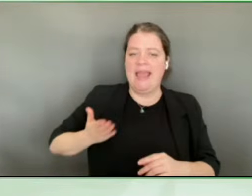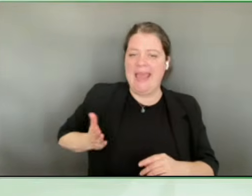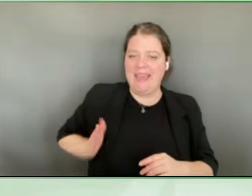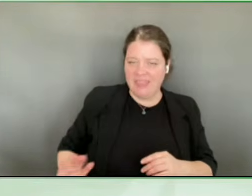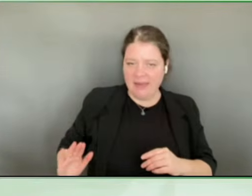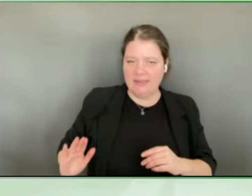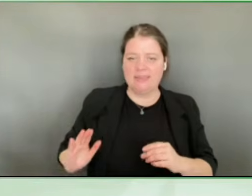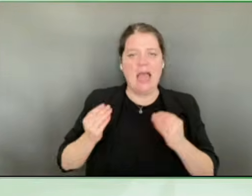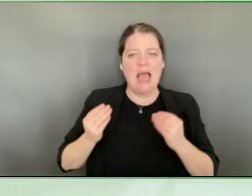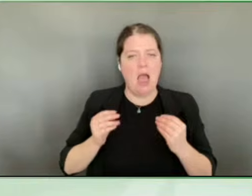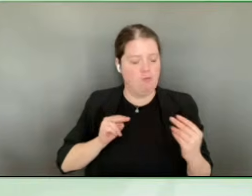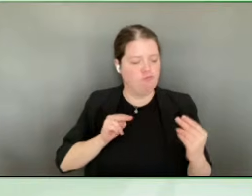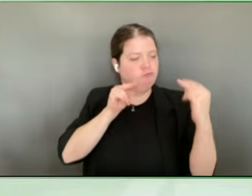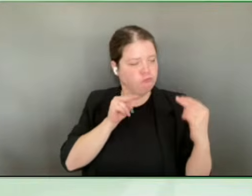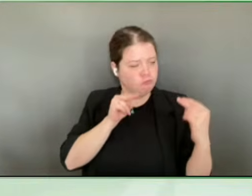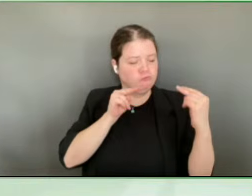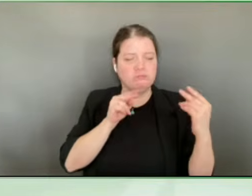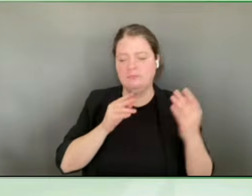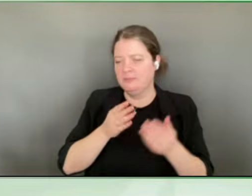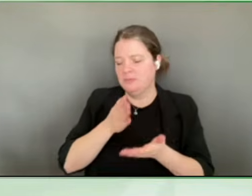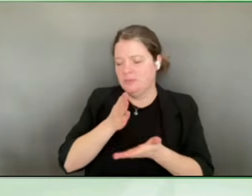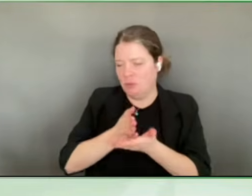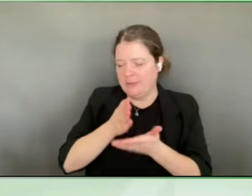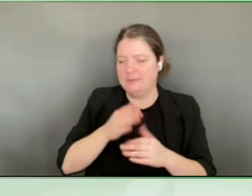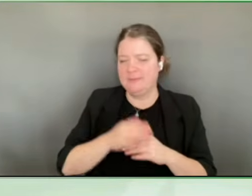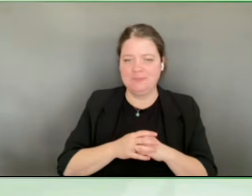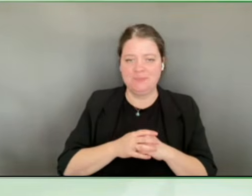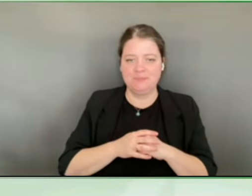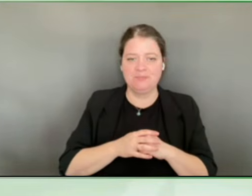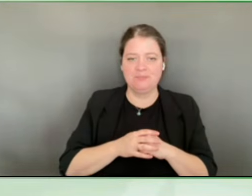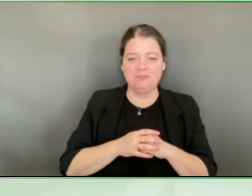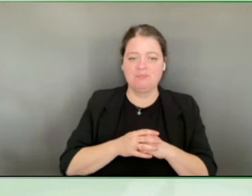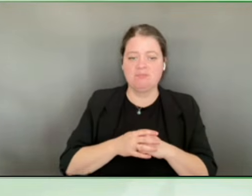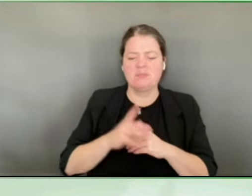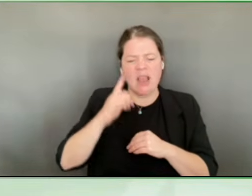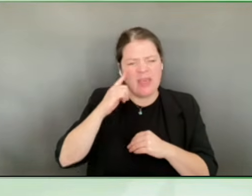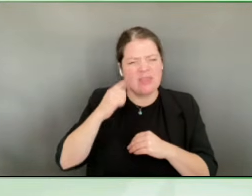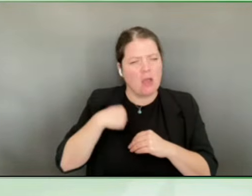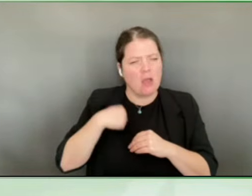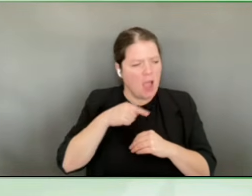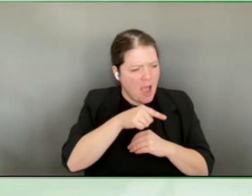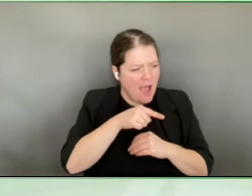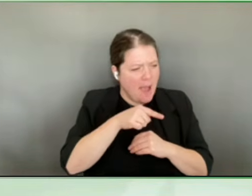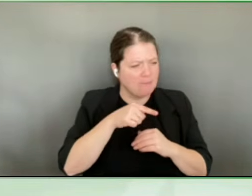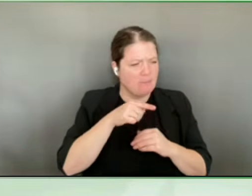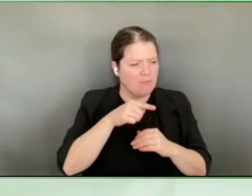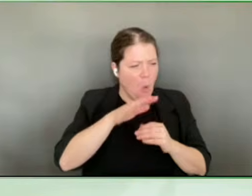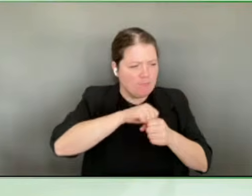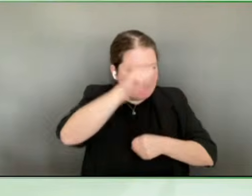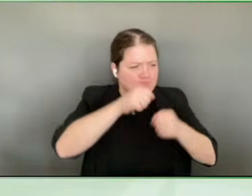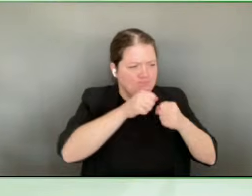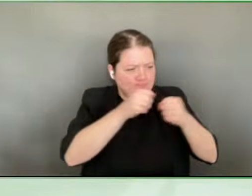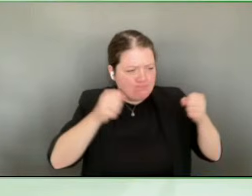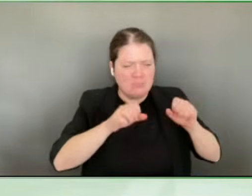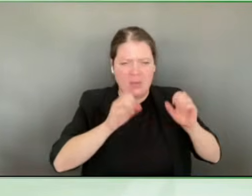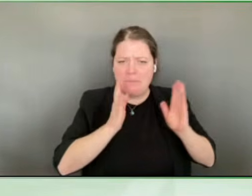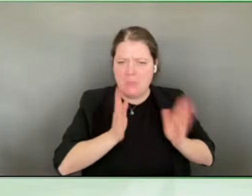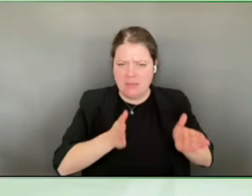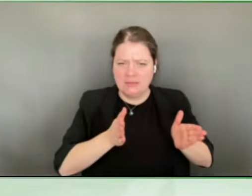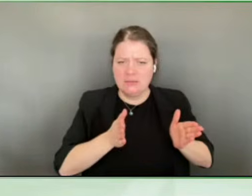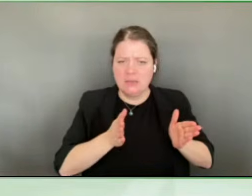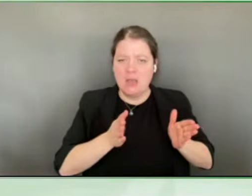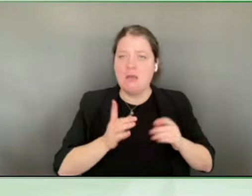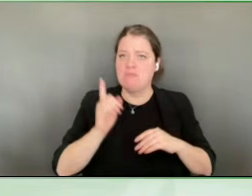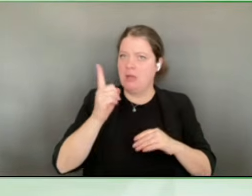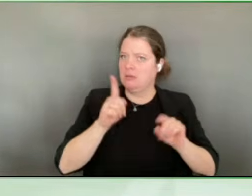maybe I have to deliver more information than I was supposed to, but then on the other hand, assuming everybody's capable of understanding. One